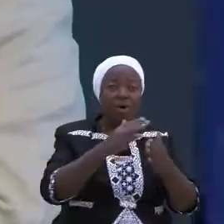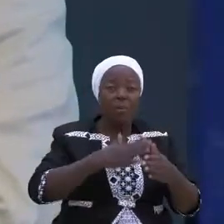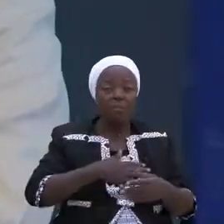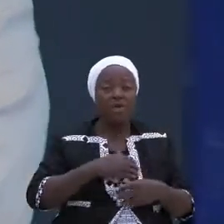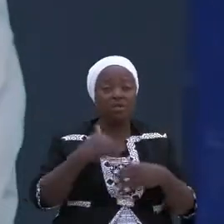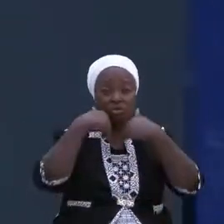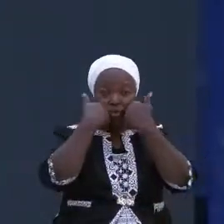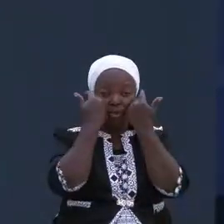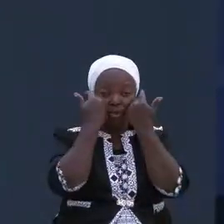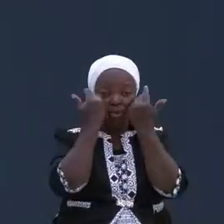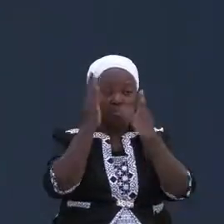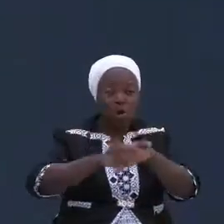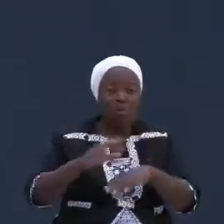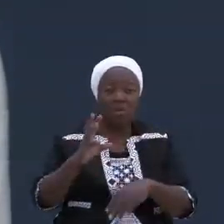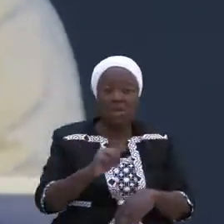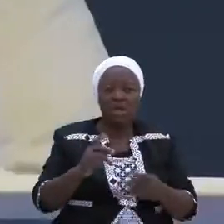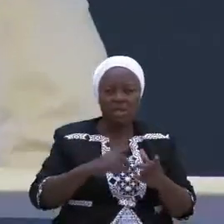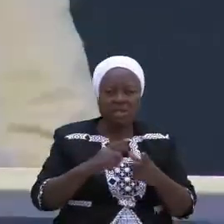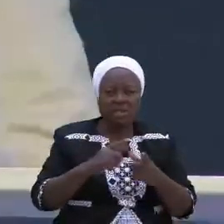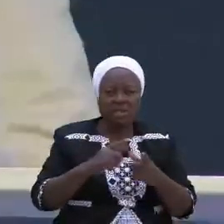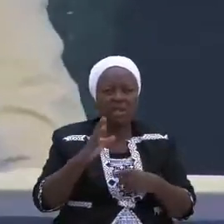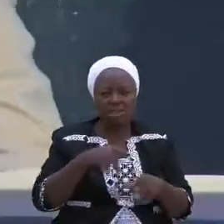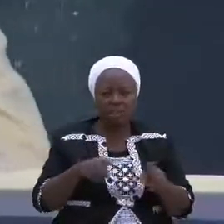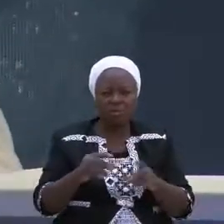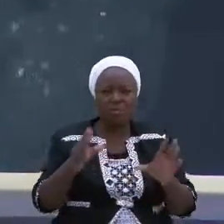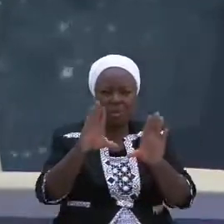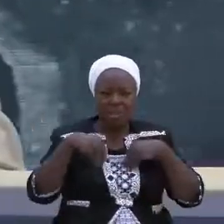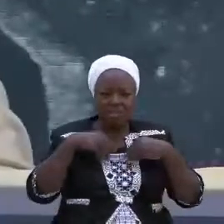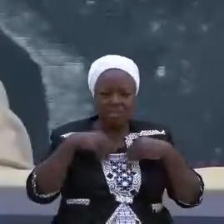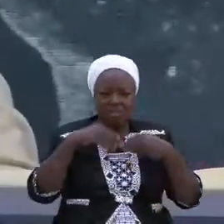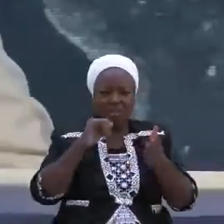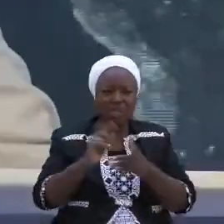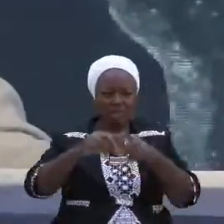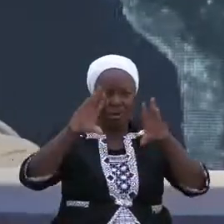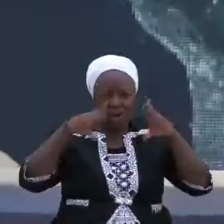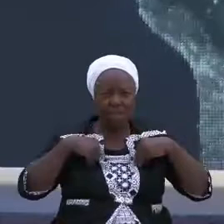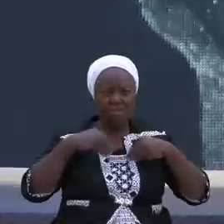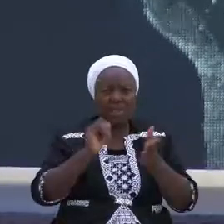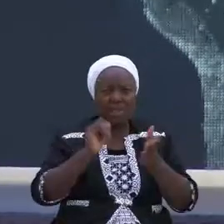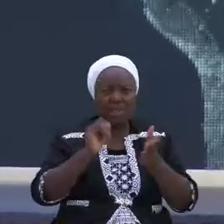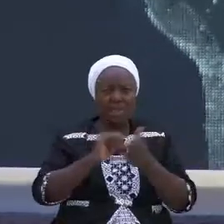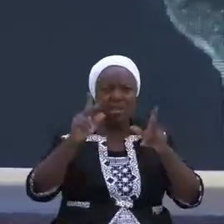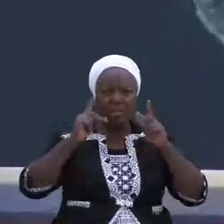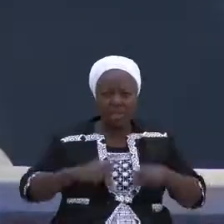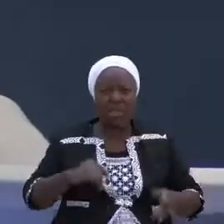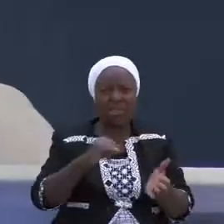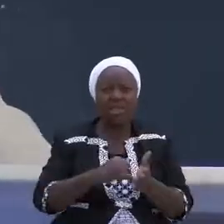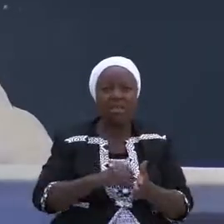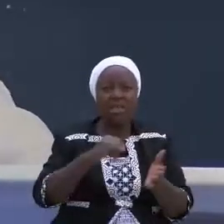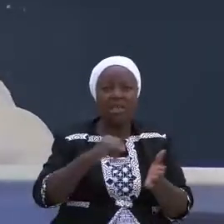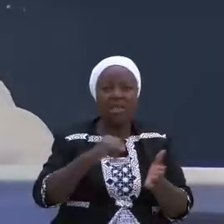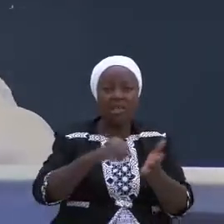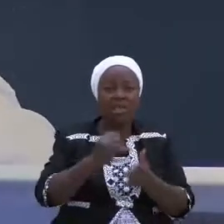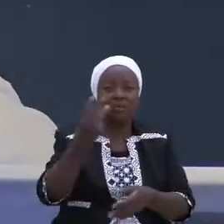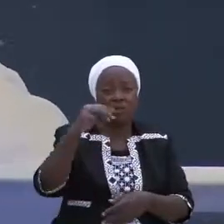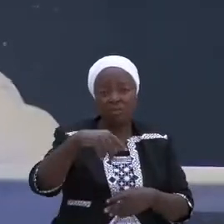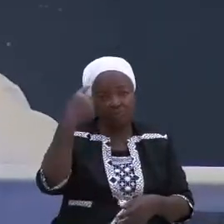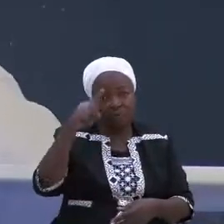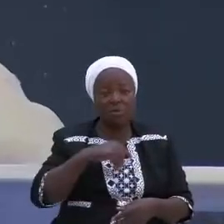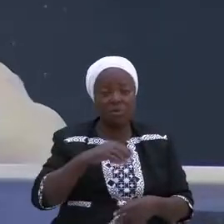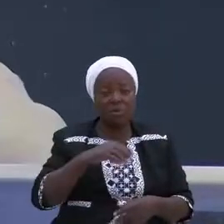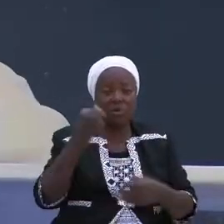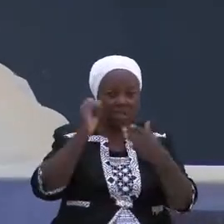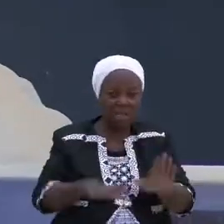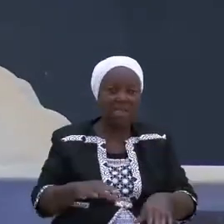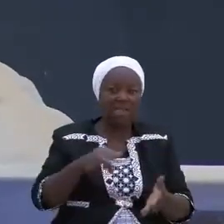forsaking me you personalized that it was for you he died it was for you share this